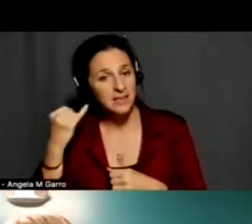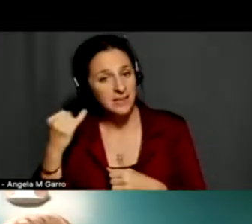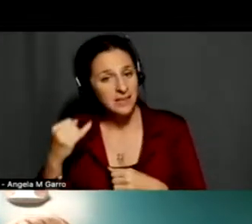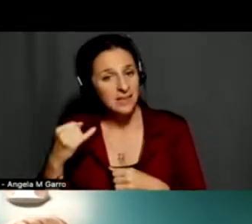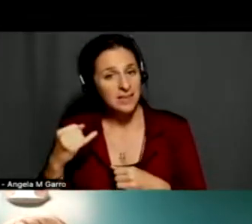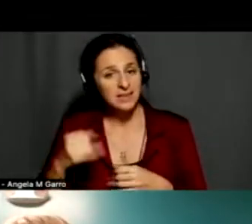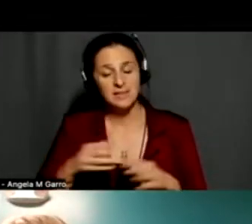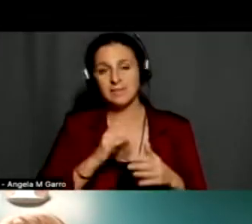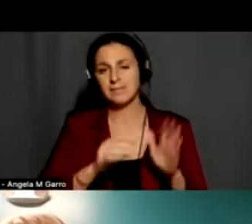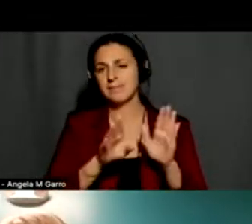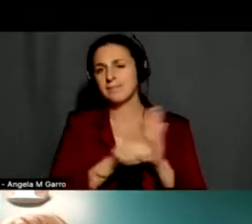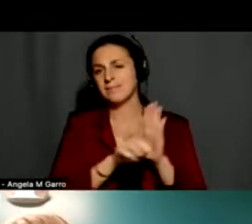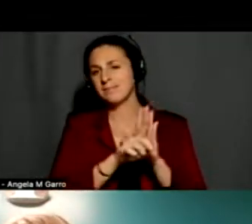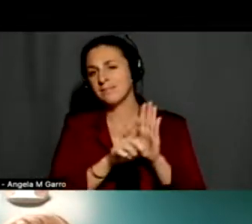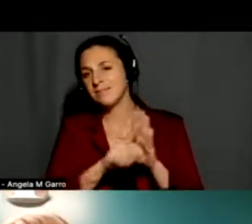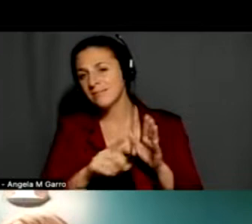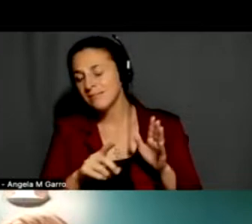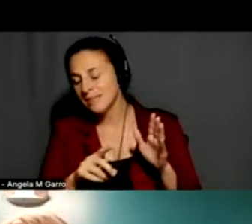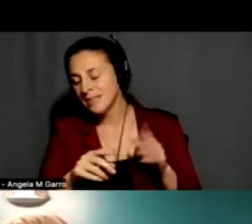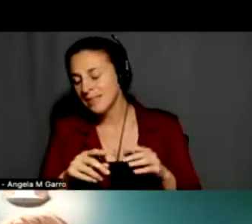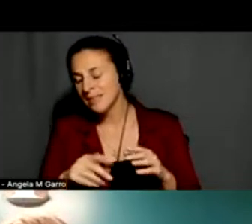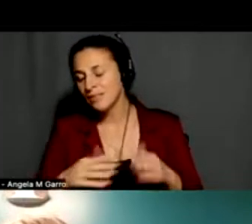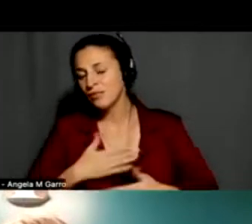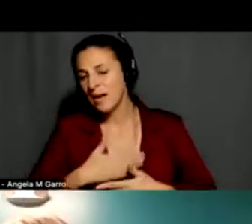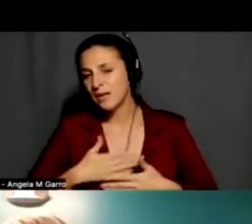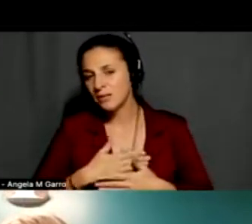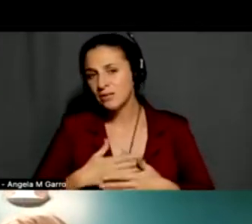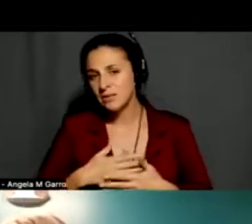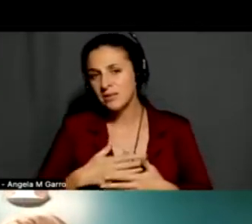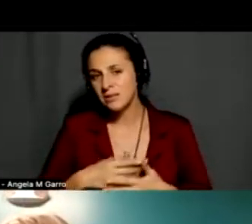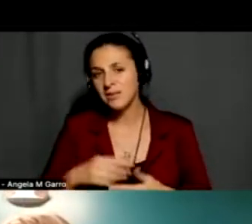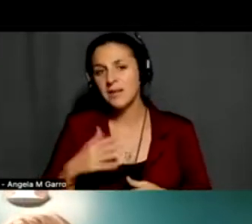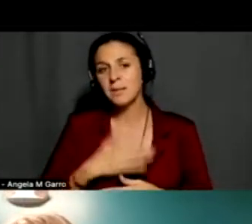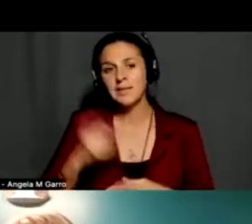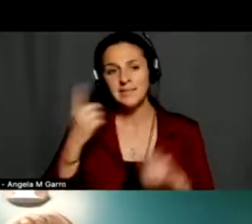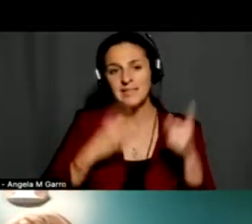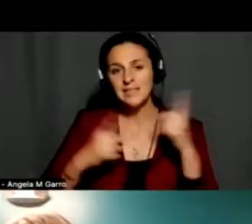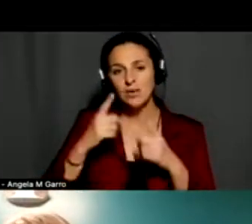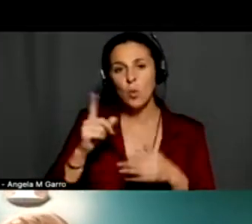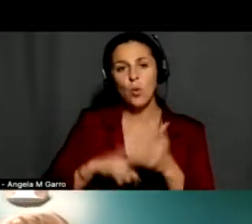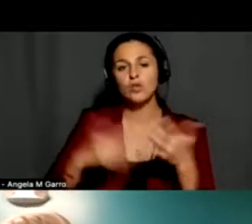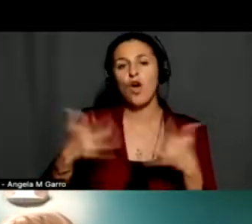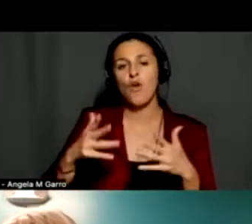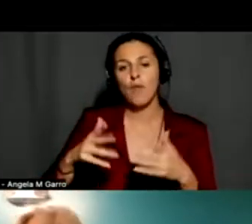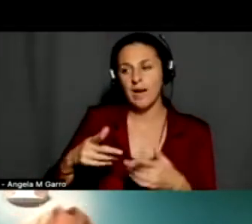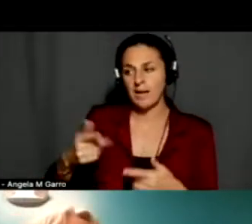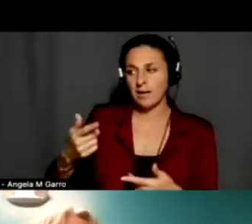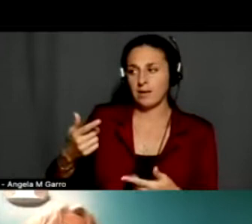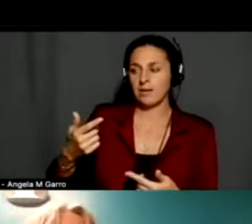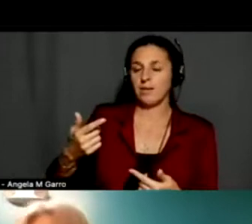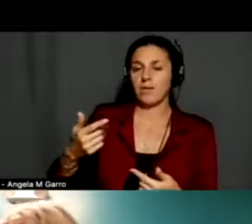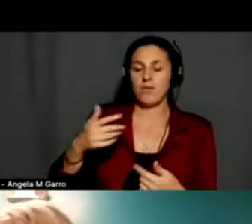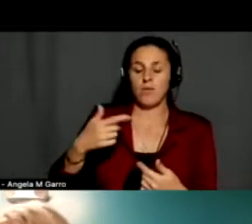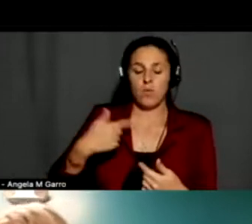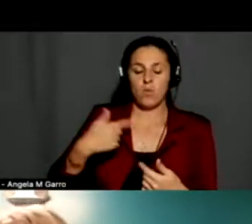its sincere appreciation and gratitude, then please take into consideration what is already on our plates before you add one more initiative